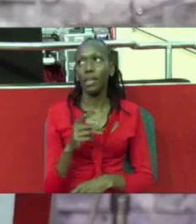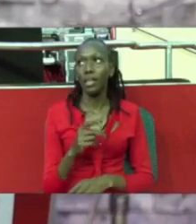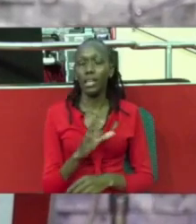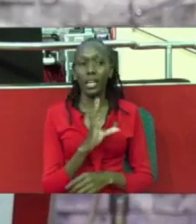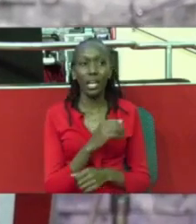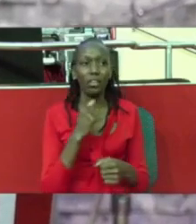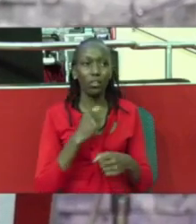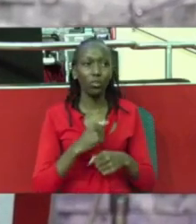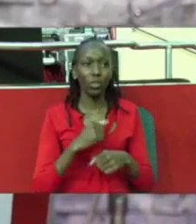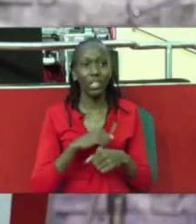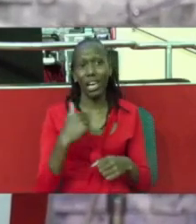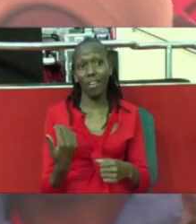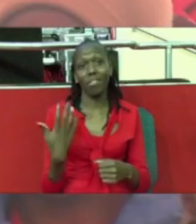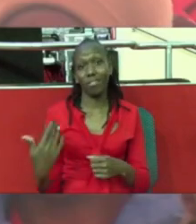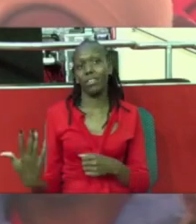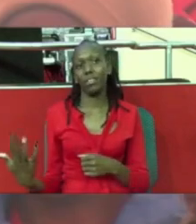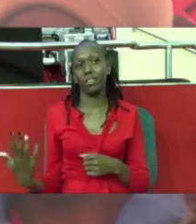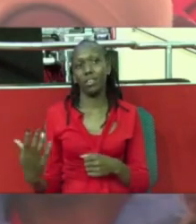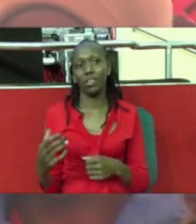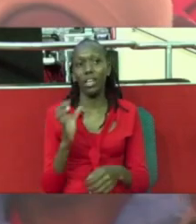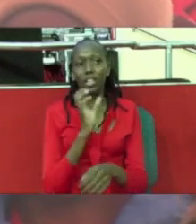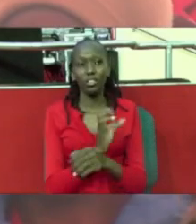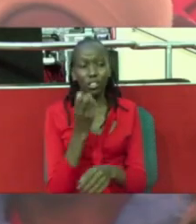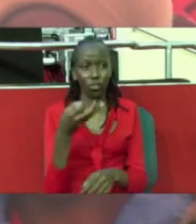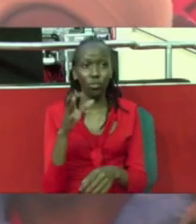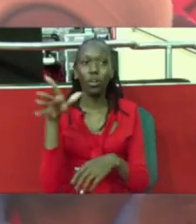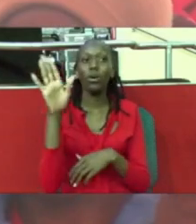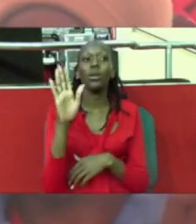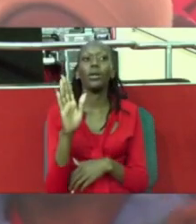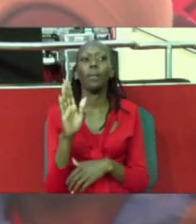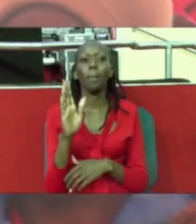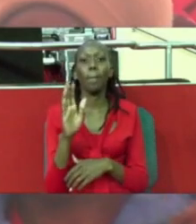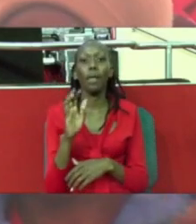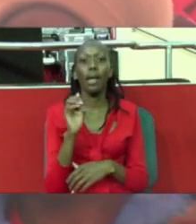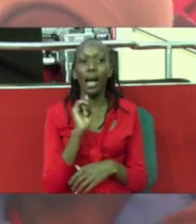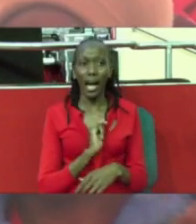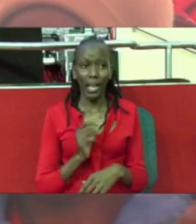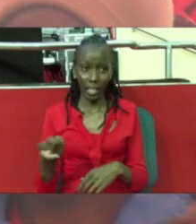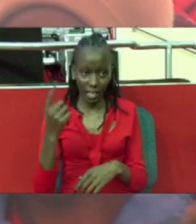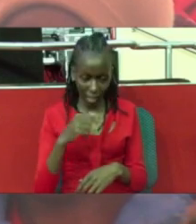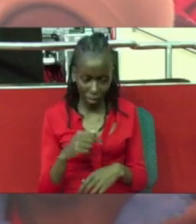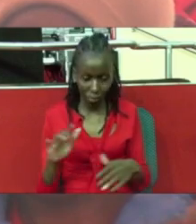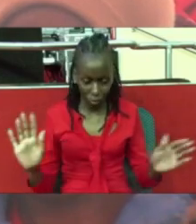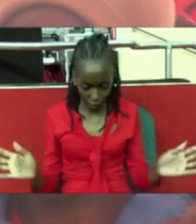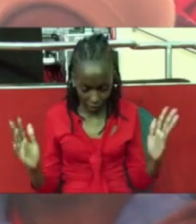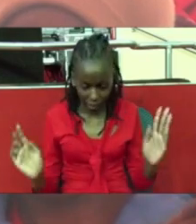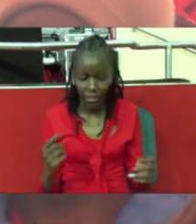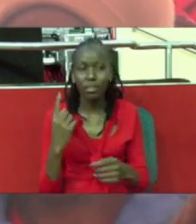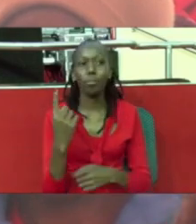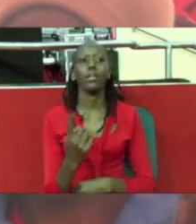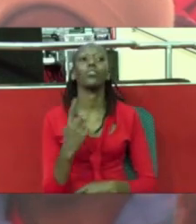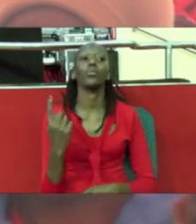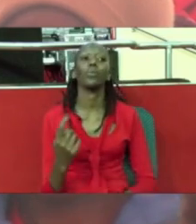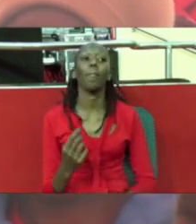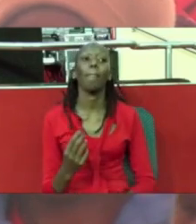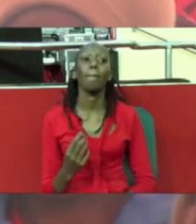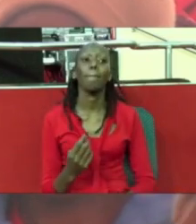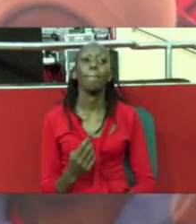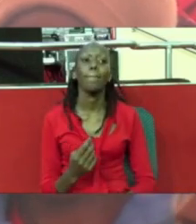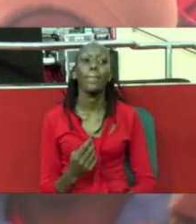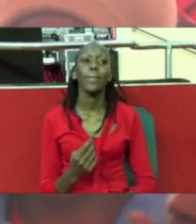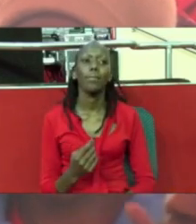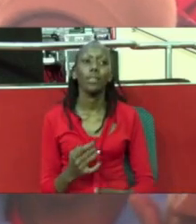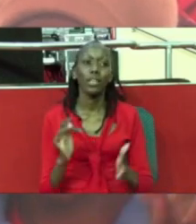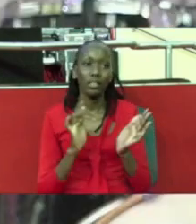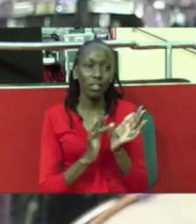other things. Na akifanya mambo mengine. Church of God. Aha, kanisa la Mungu. I came to encourage somebody. Nilikuja kutia moyo mtu. Jesus